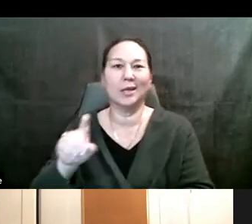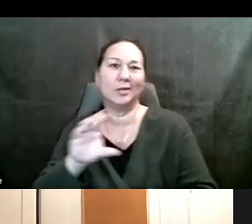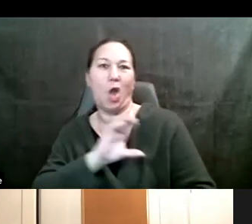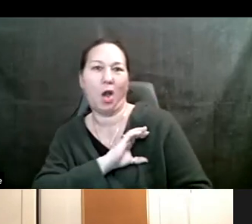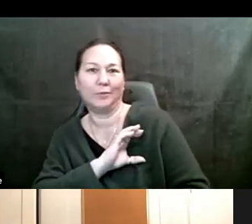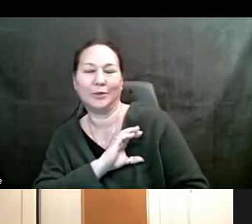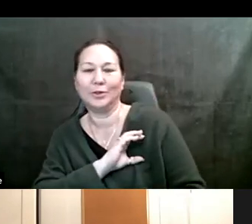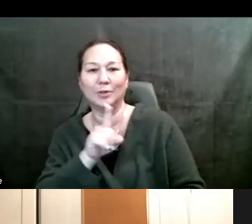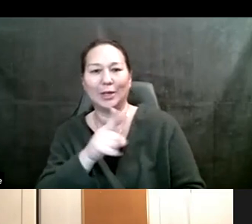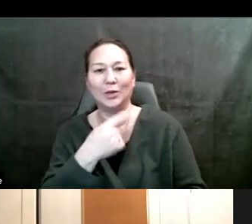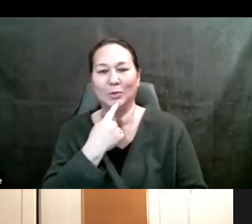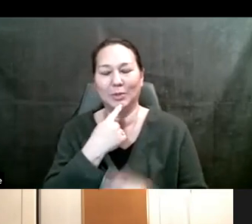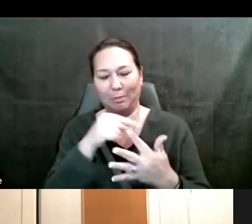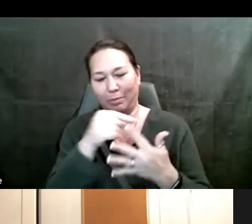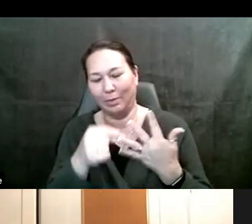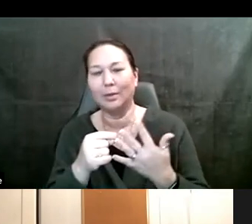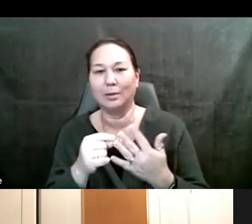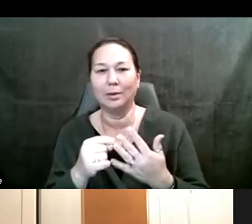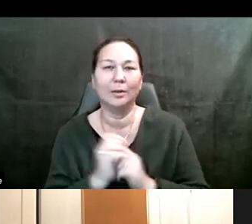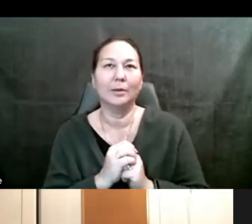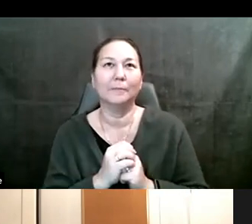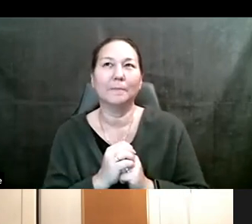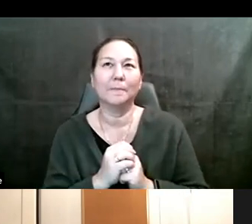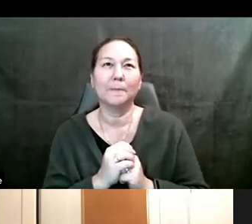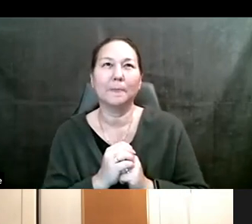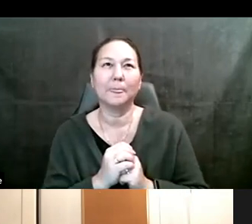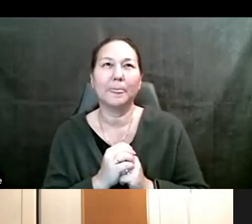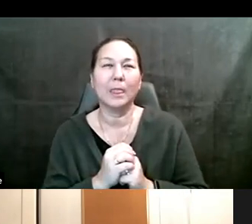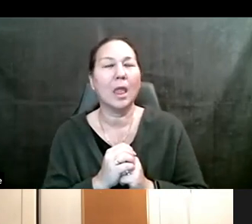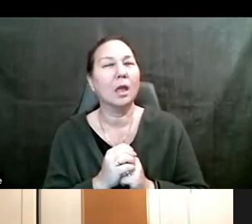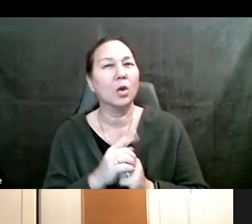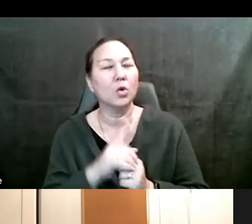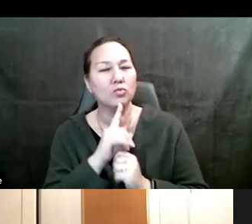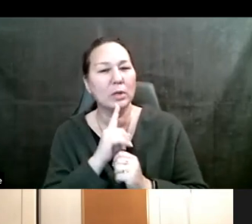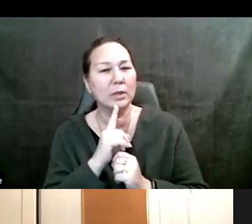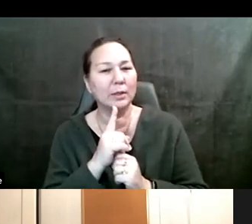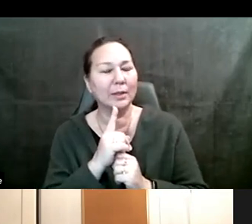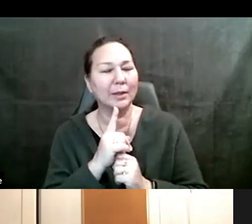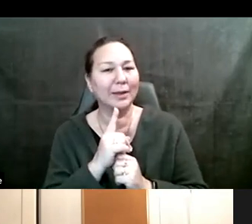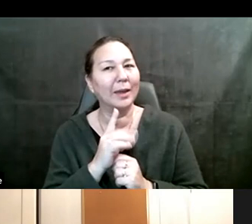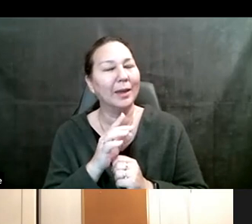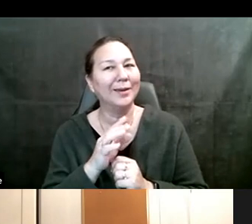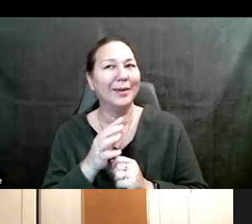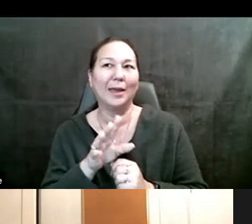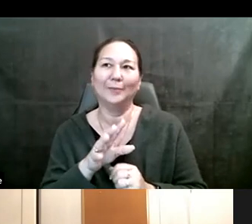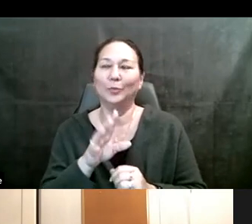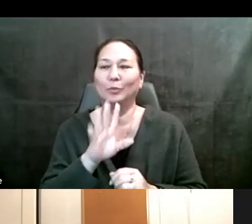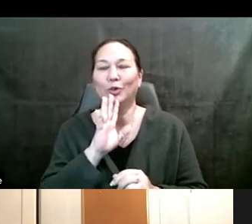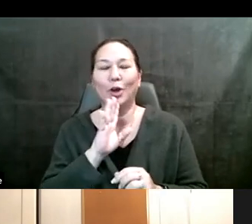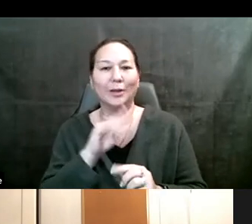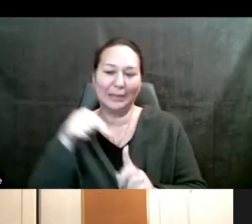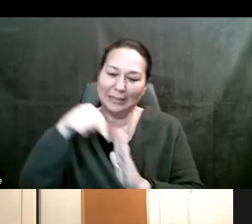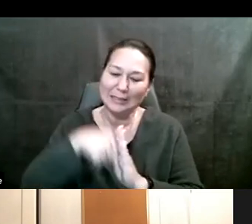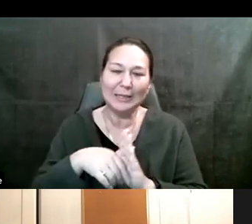you referenced I think I know a bit a bunch of this comes down to mentoring and relating and having